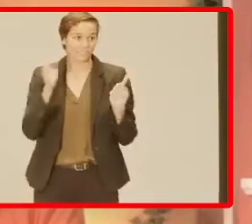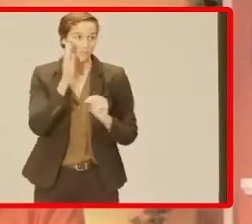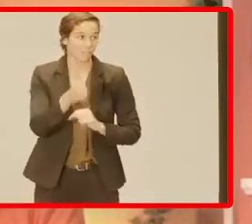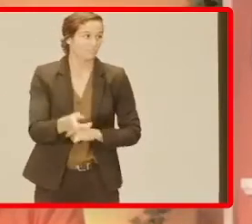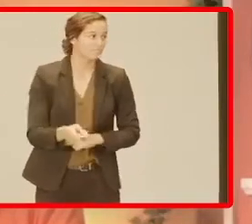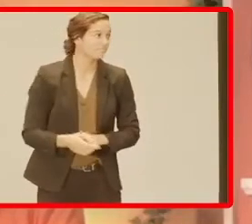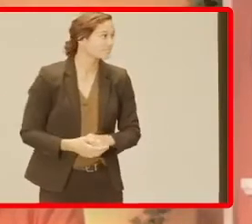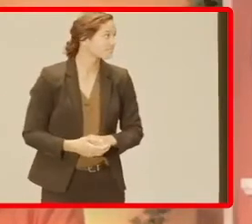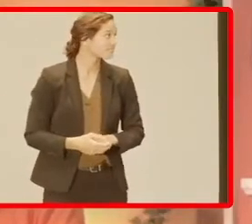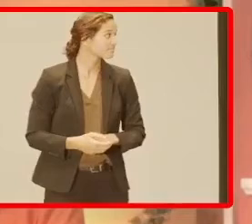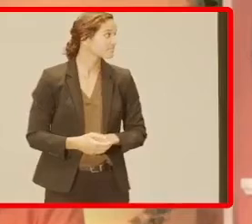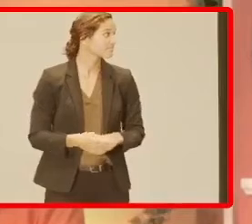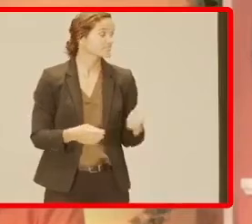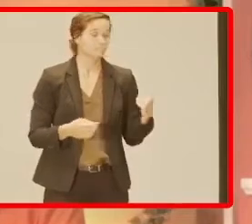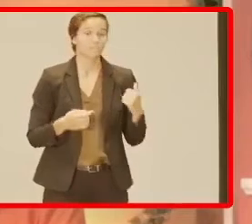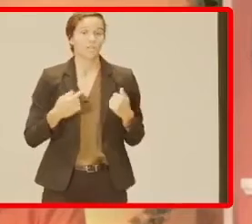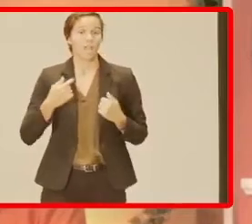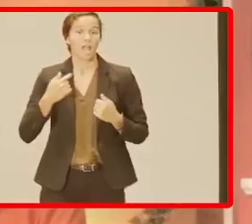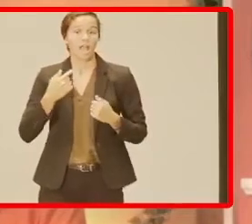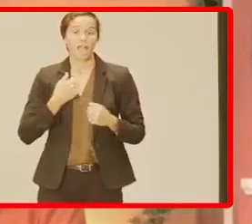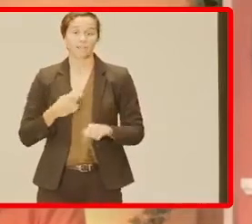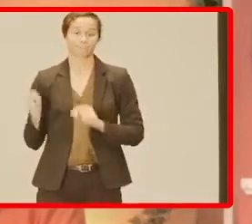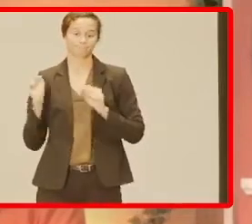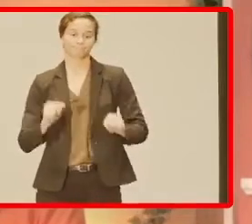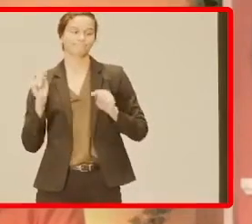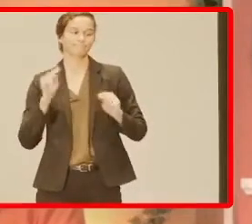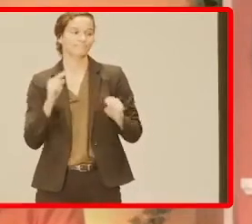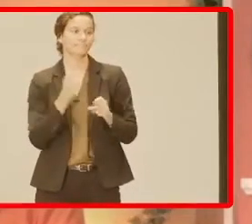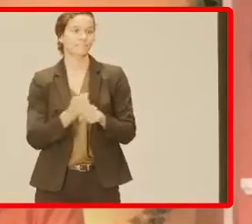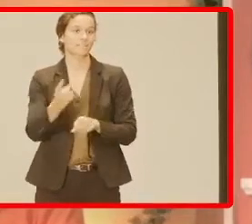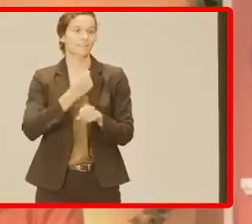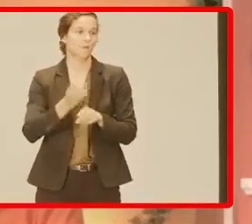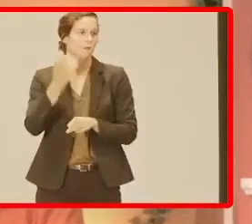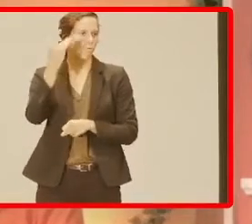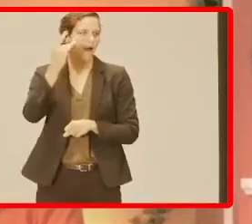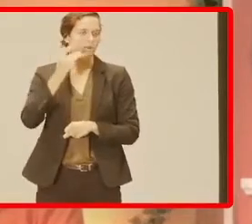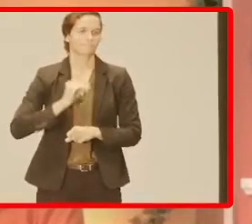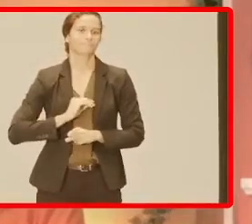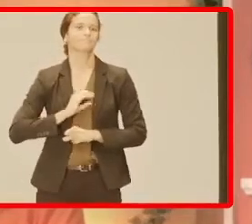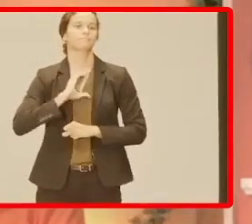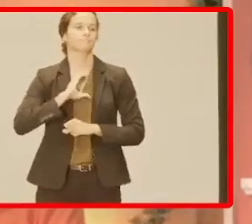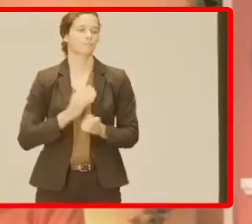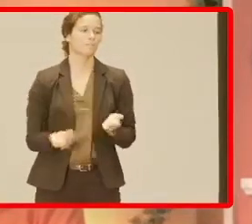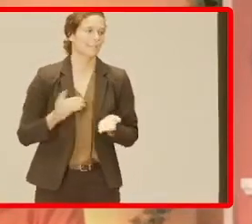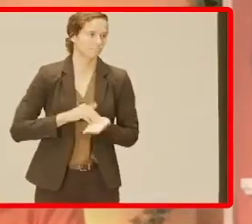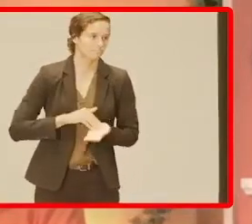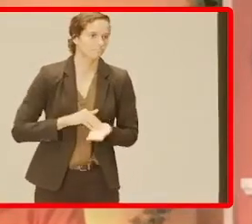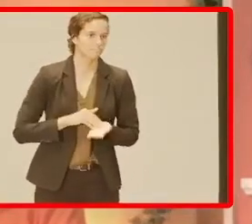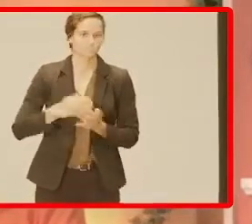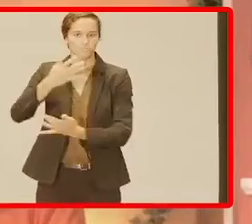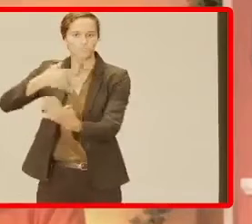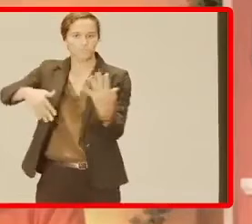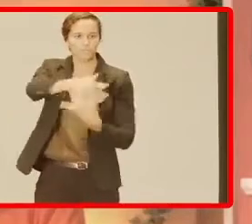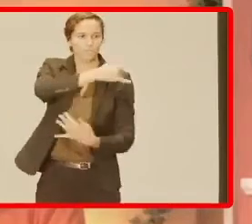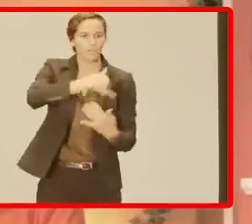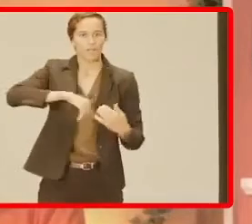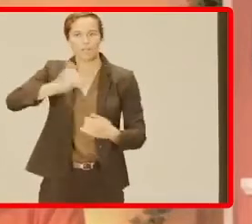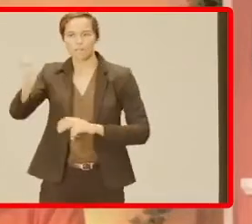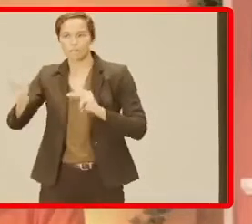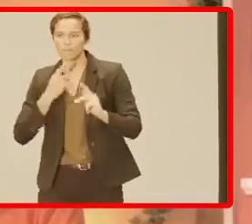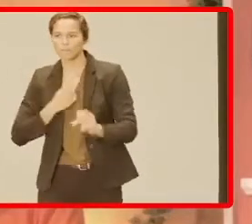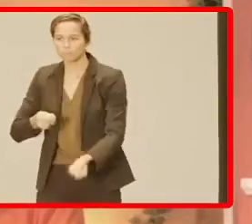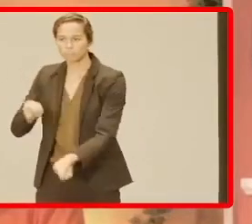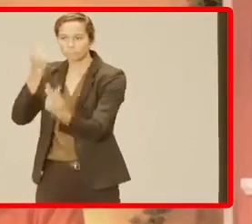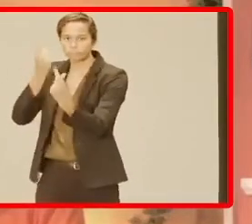year to fill up my tank, to get around other people who understood the struggle that